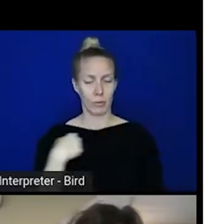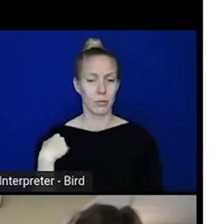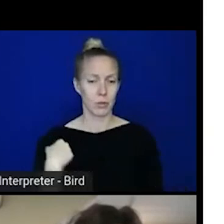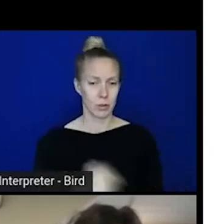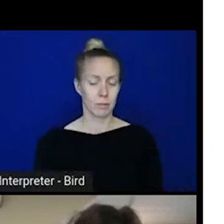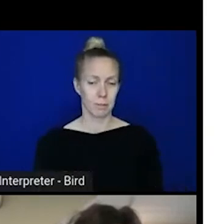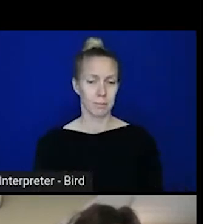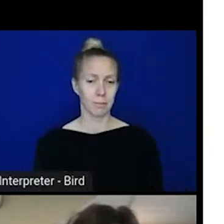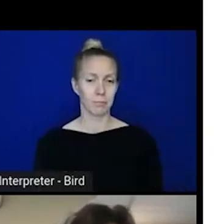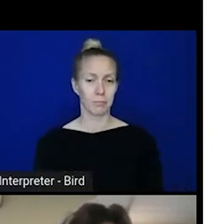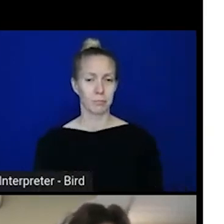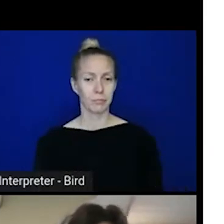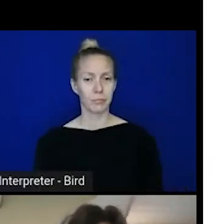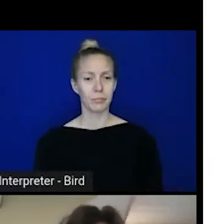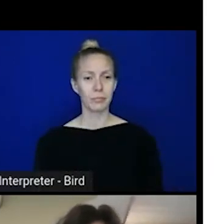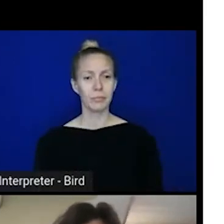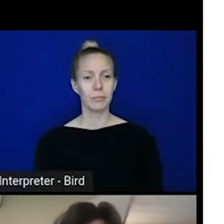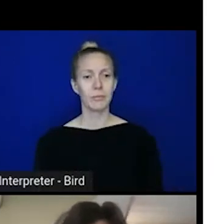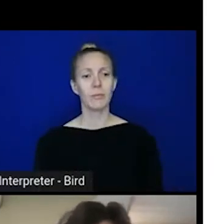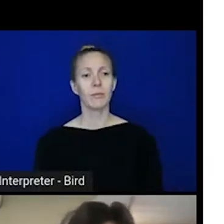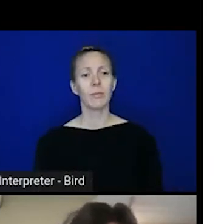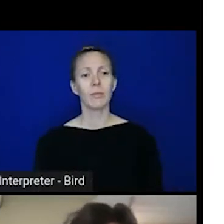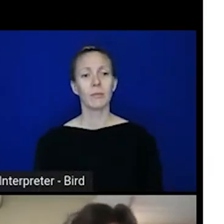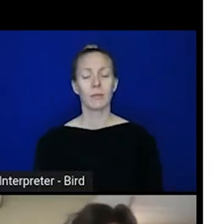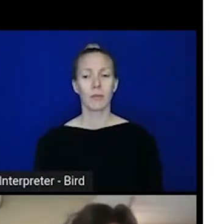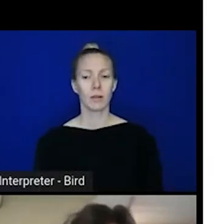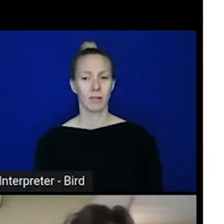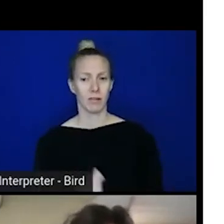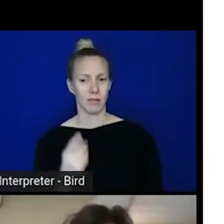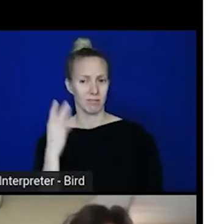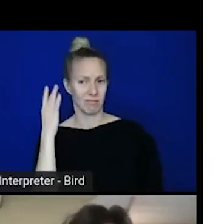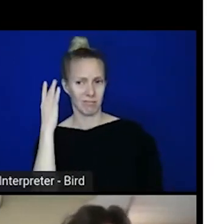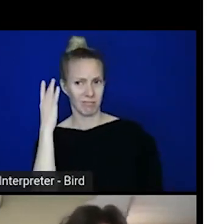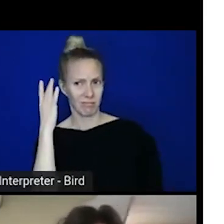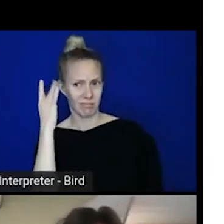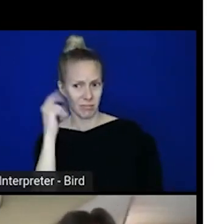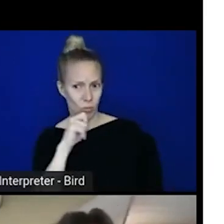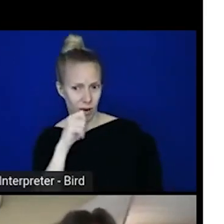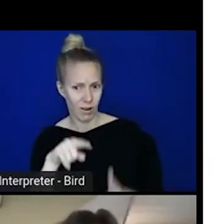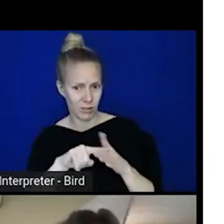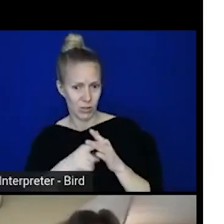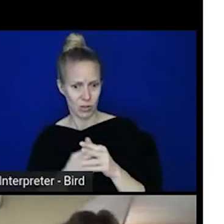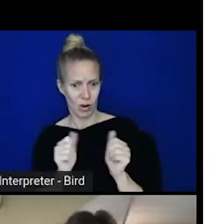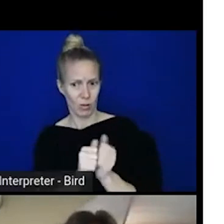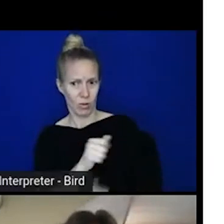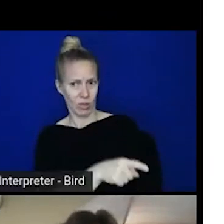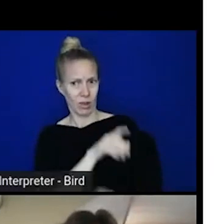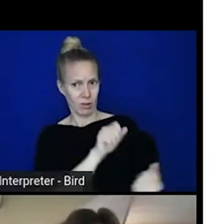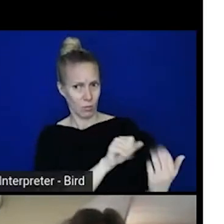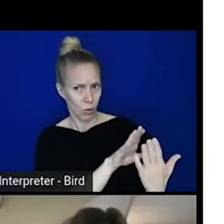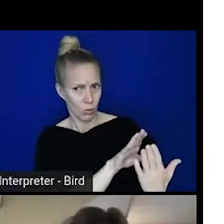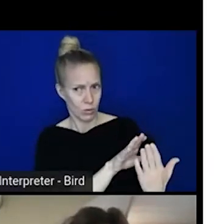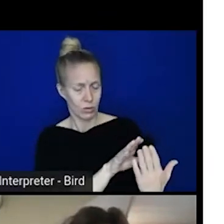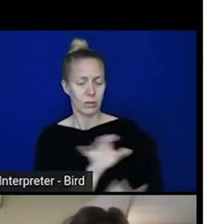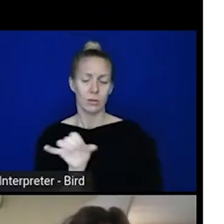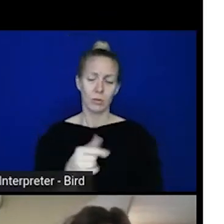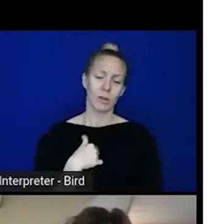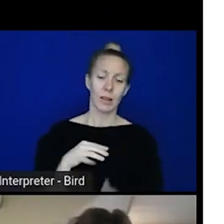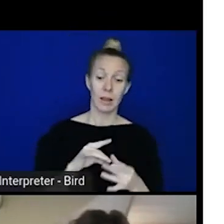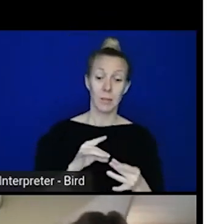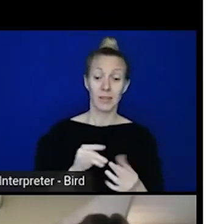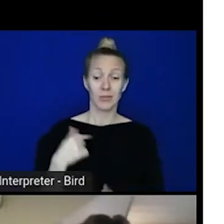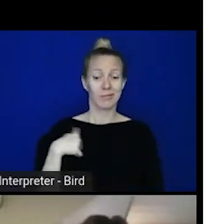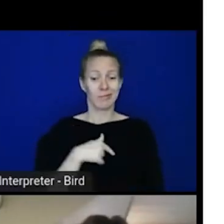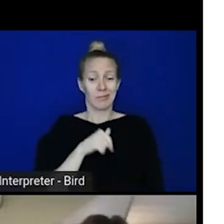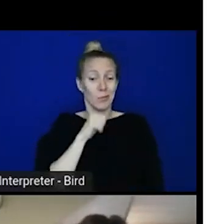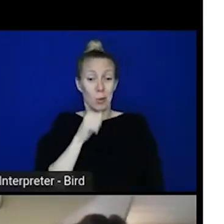and so why didn't we do it this way in the first place? Well, as I sort of said before, we didn't own Google Workspace, and